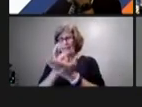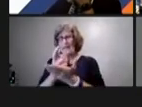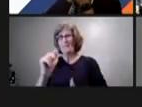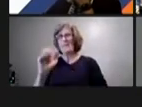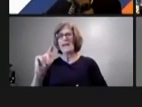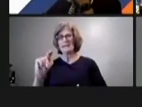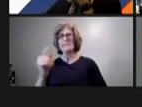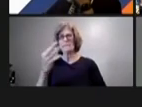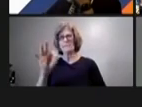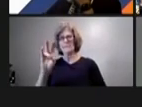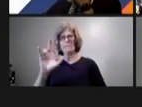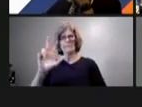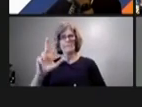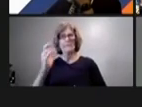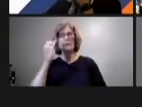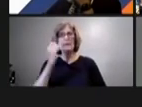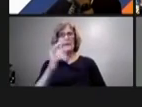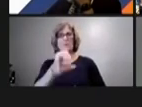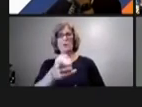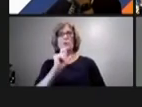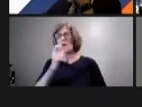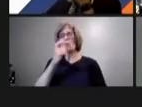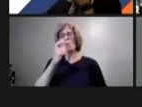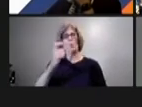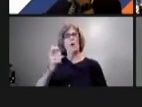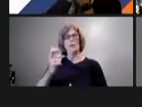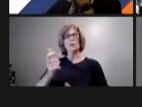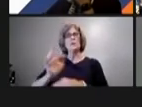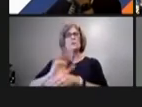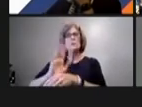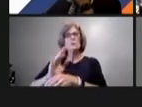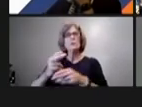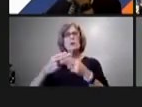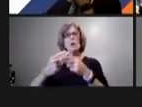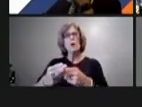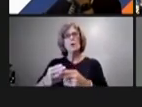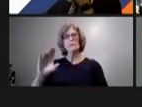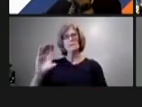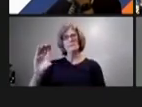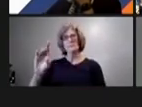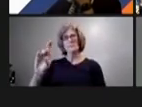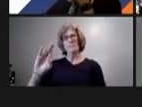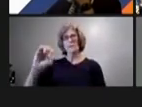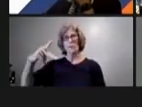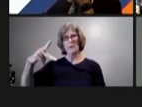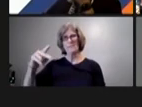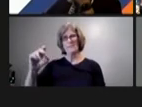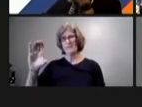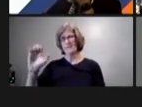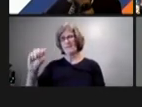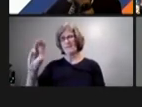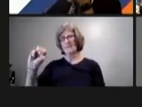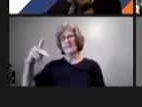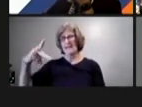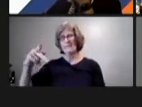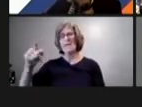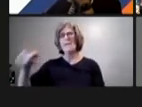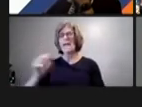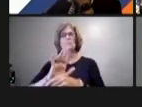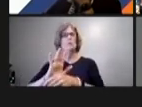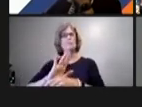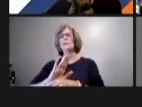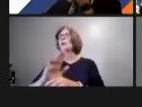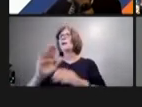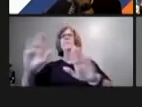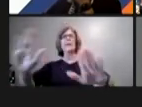again, if you haven't yet watched the Netflix documentary called Crip Camp, it is a wonderful, marvelous documentary